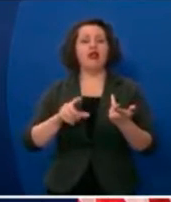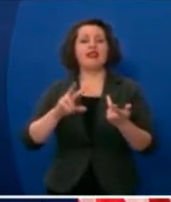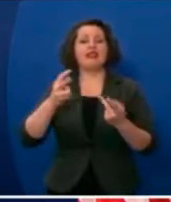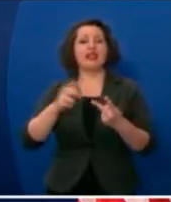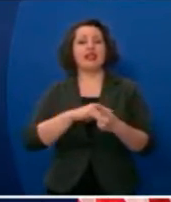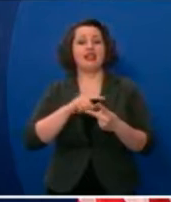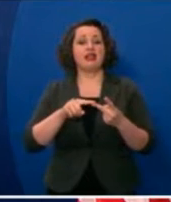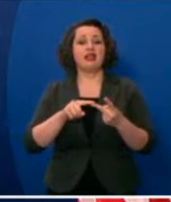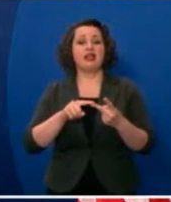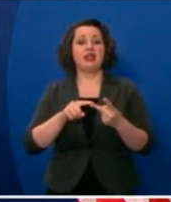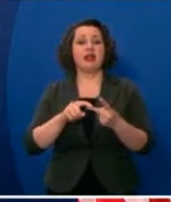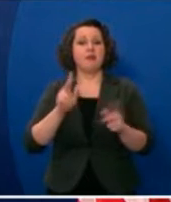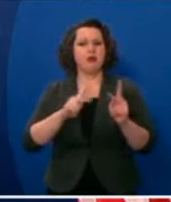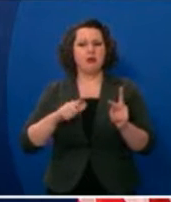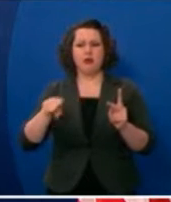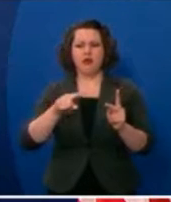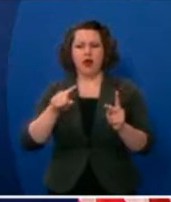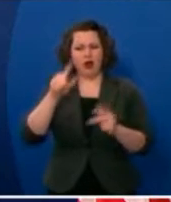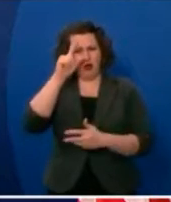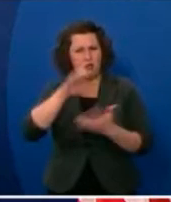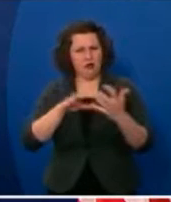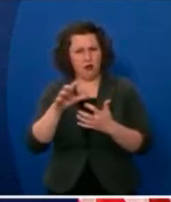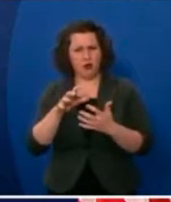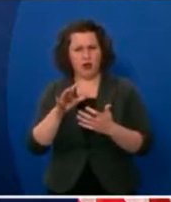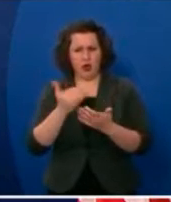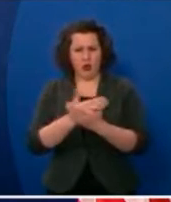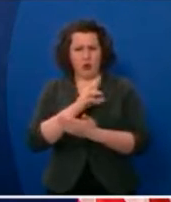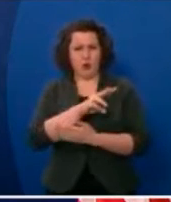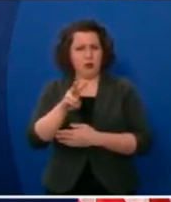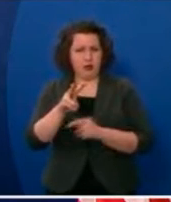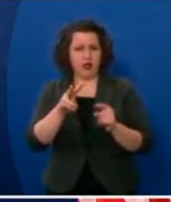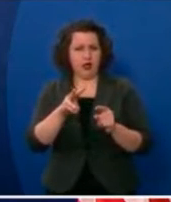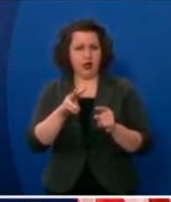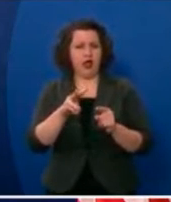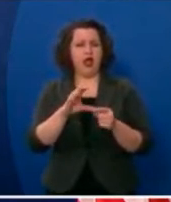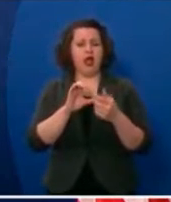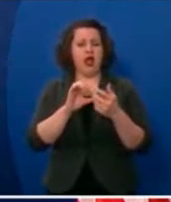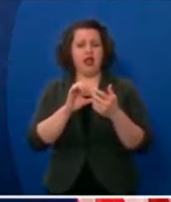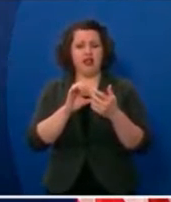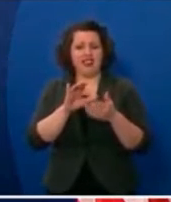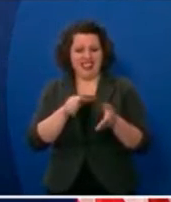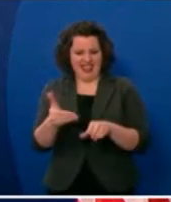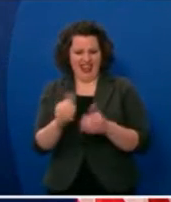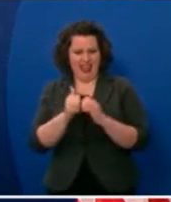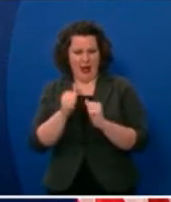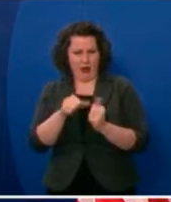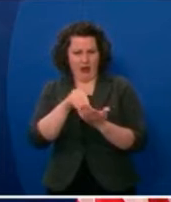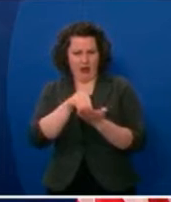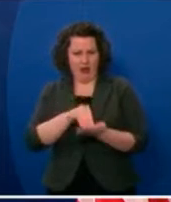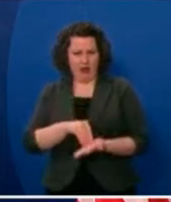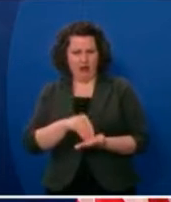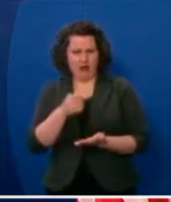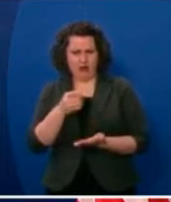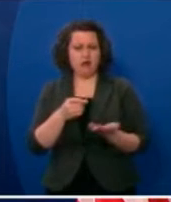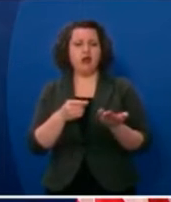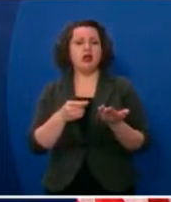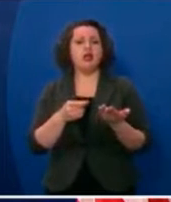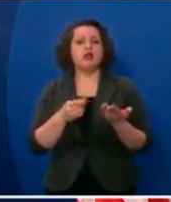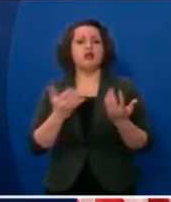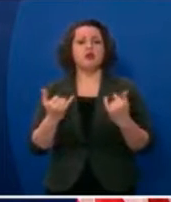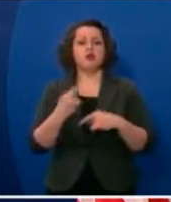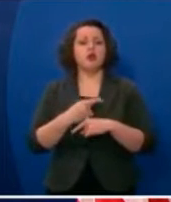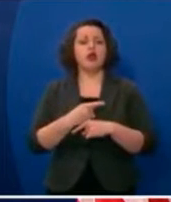secondly, people being confused with the new website on how to track deaths. Like